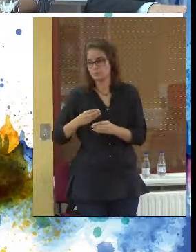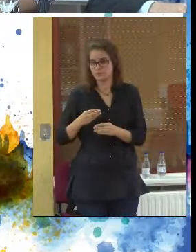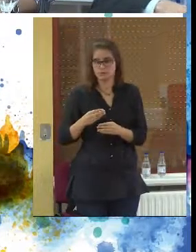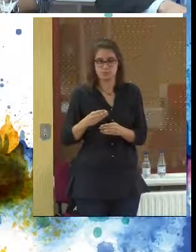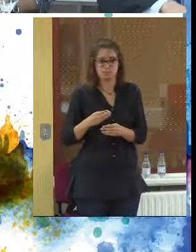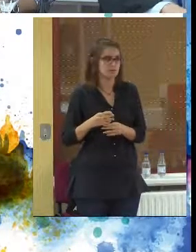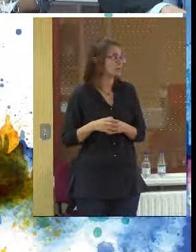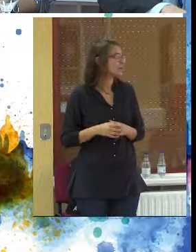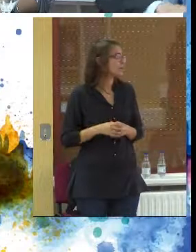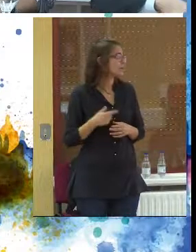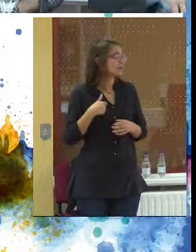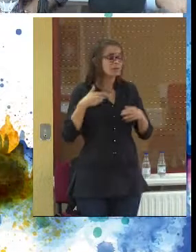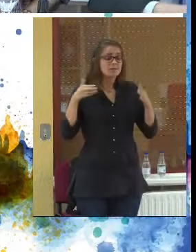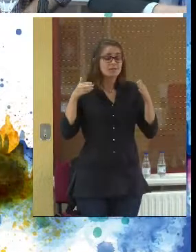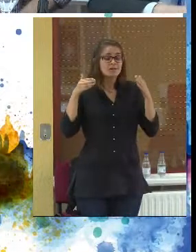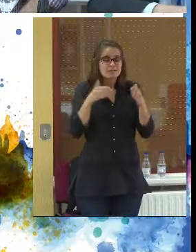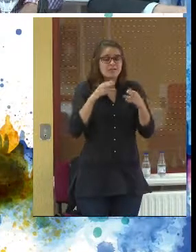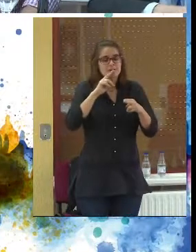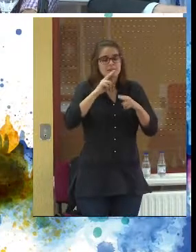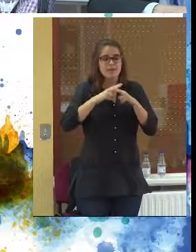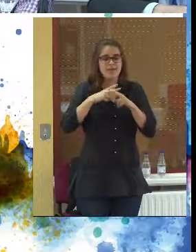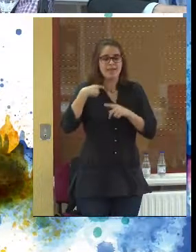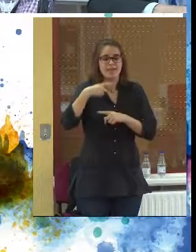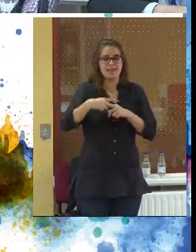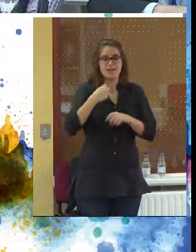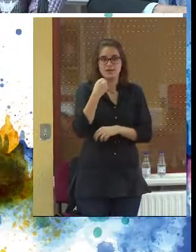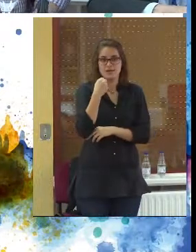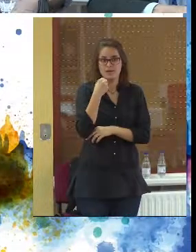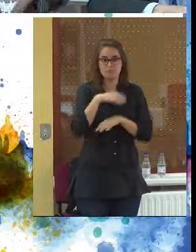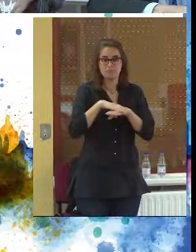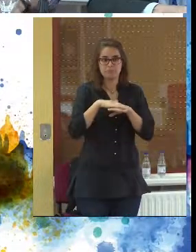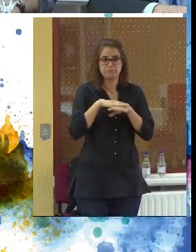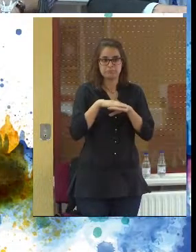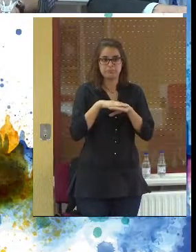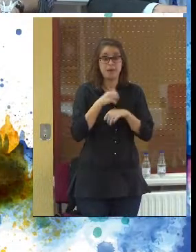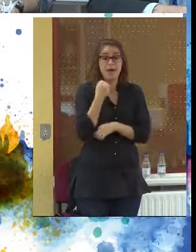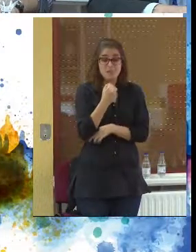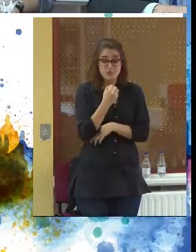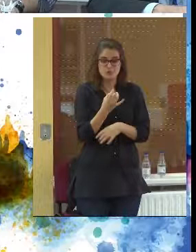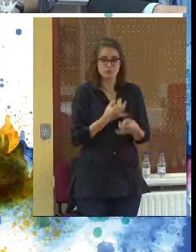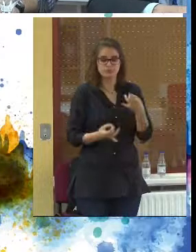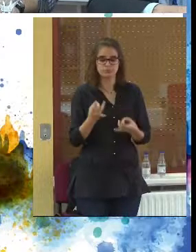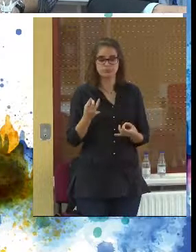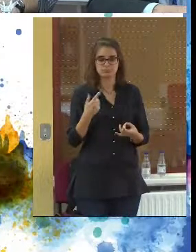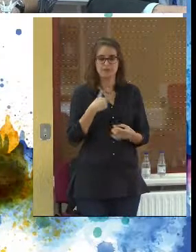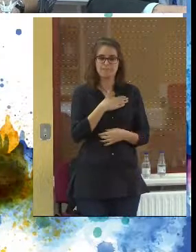center now and focus on supports, I'd like above all to